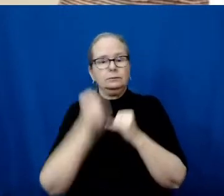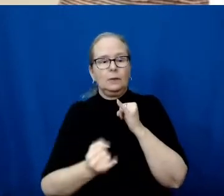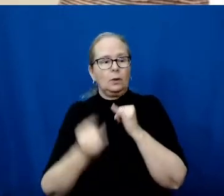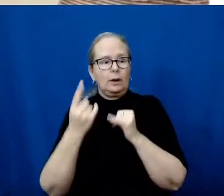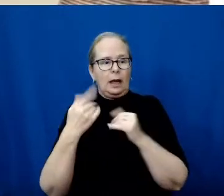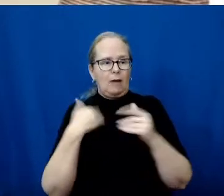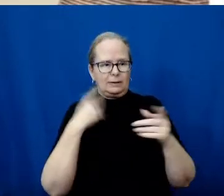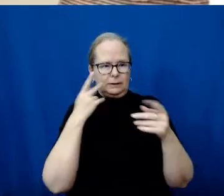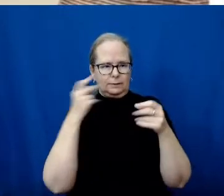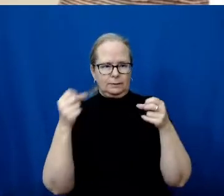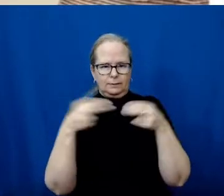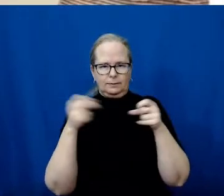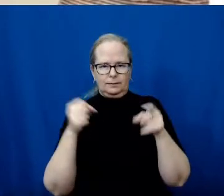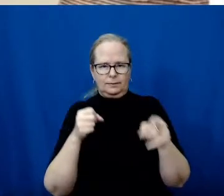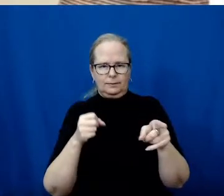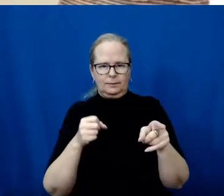health.